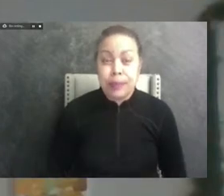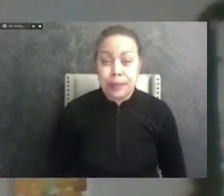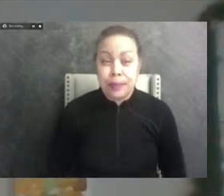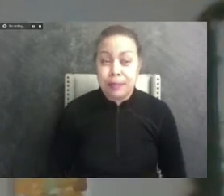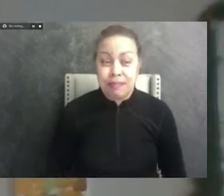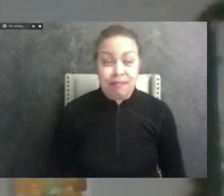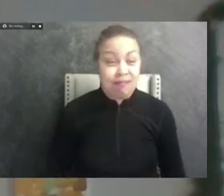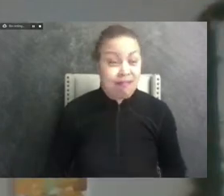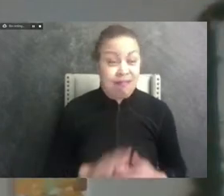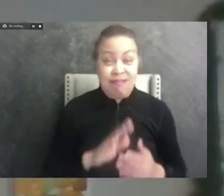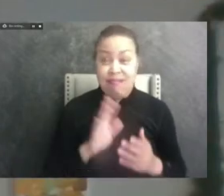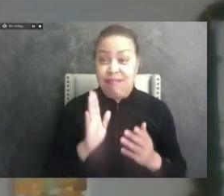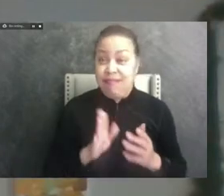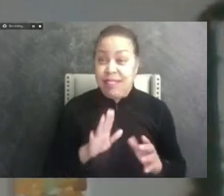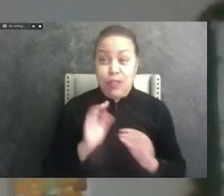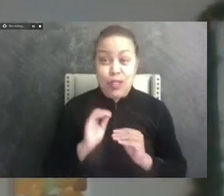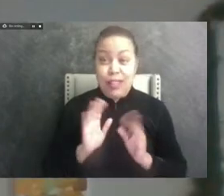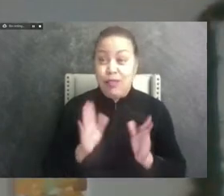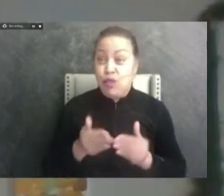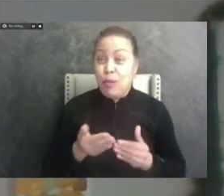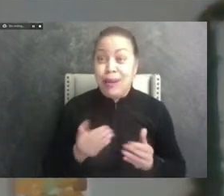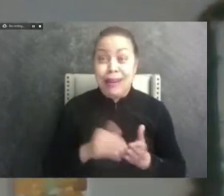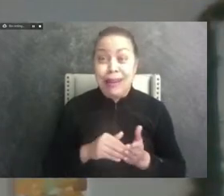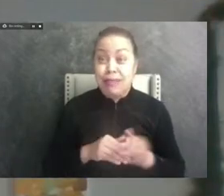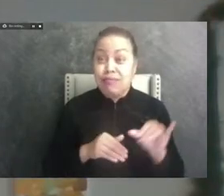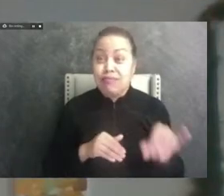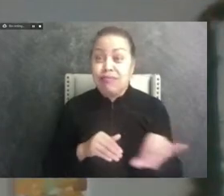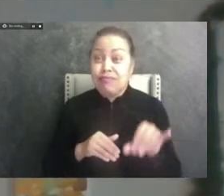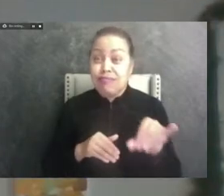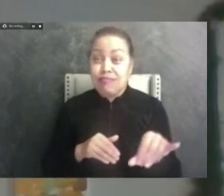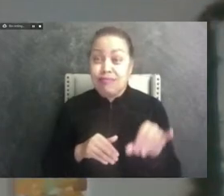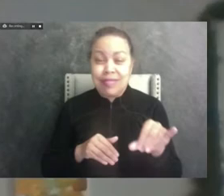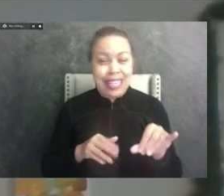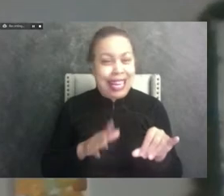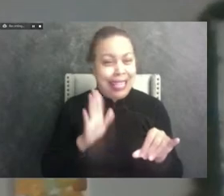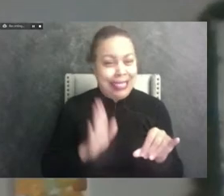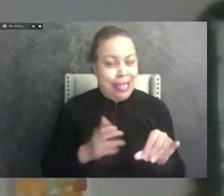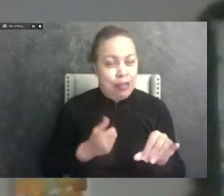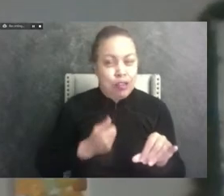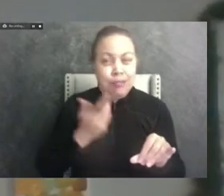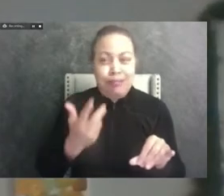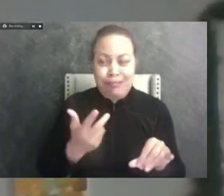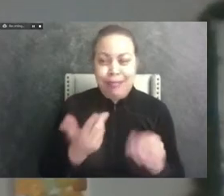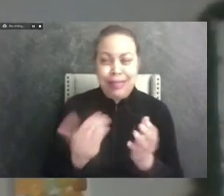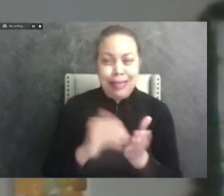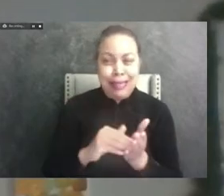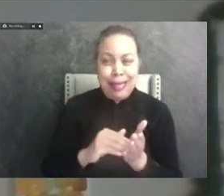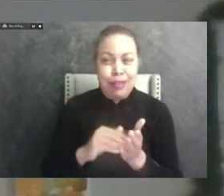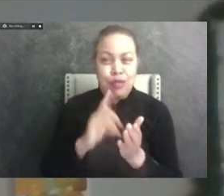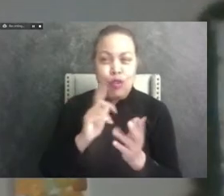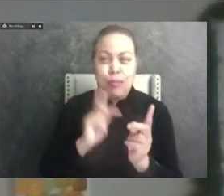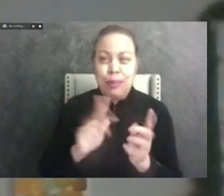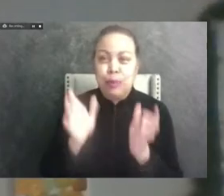Never left her room again and never read such syllables aloud.